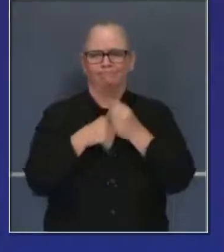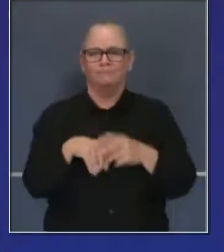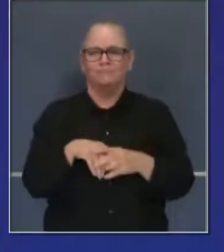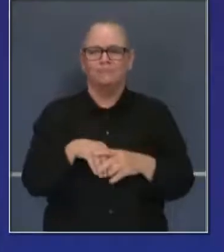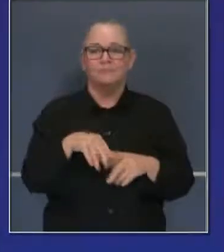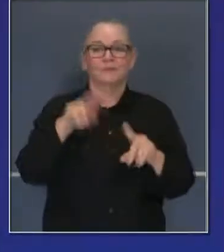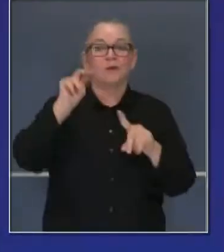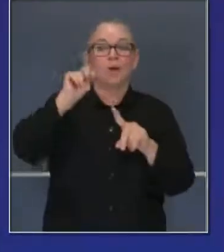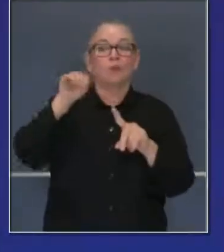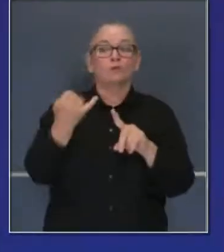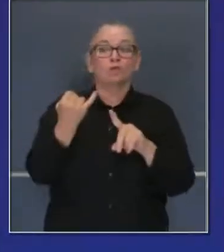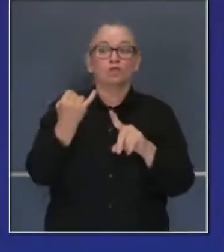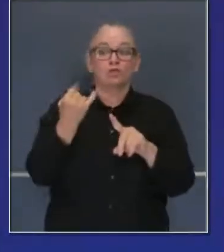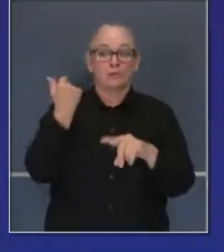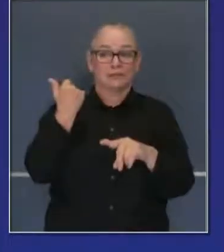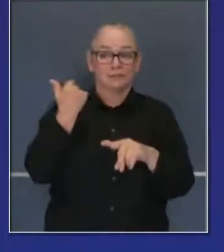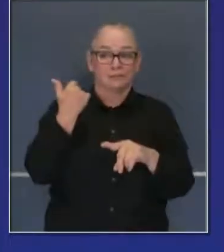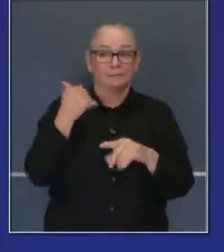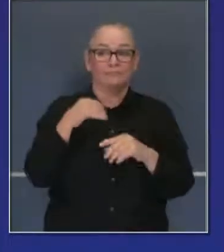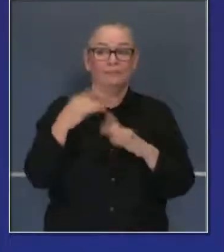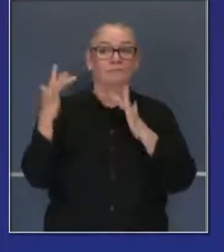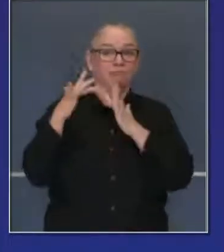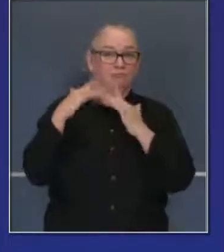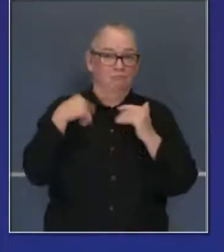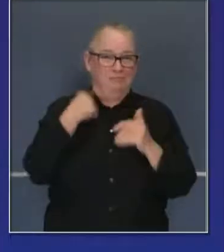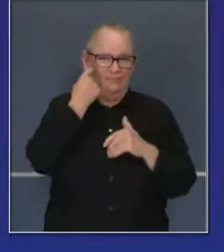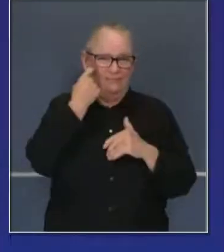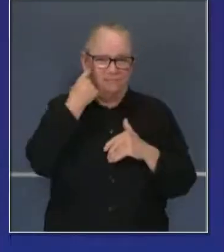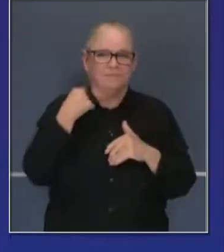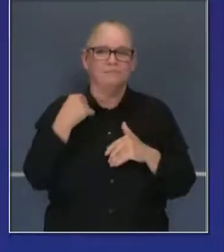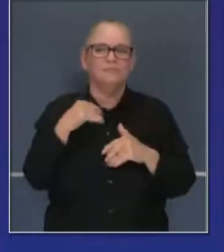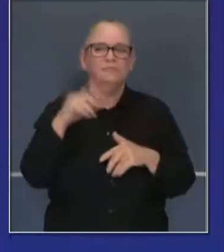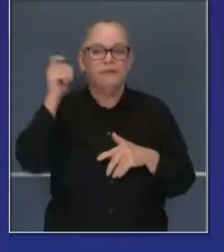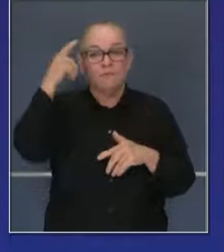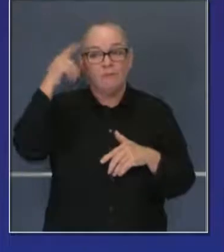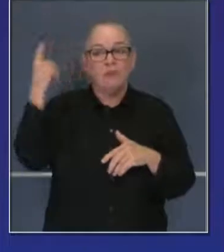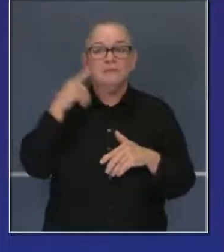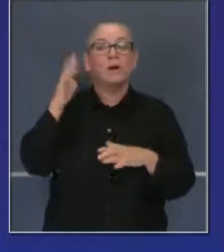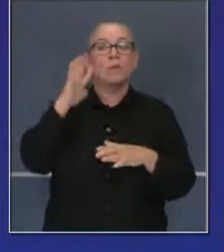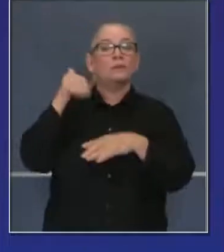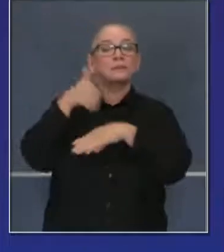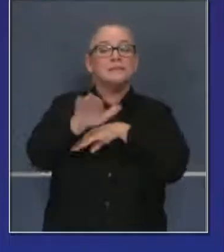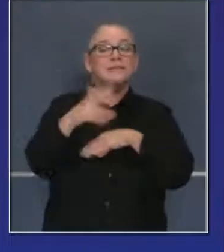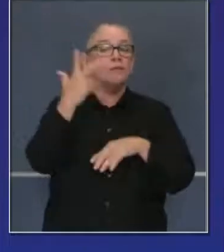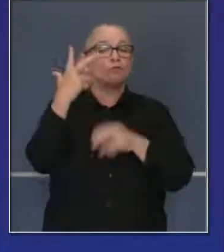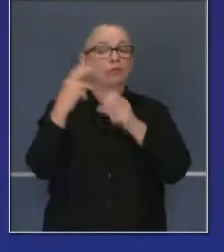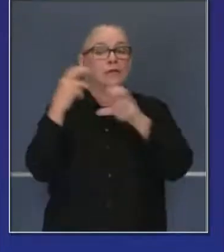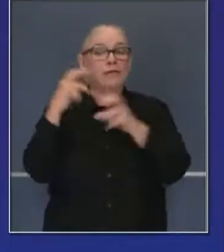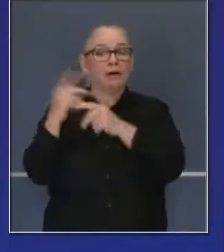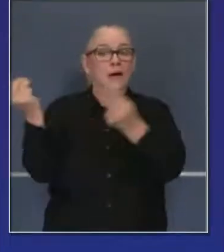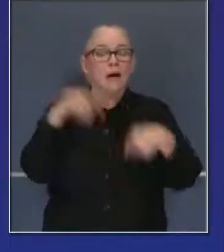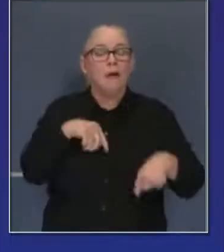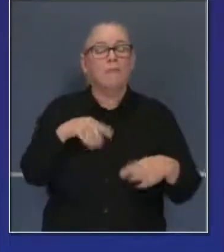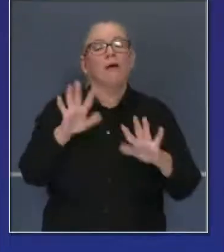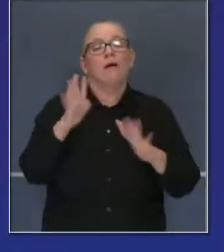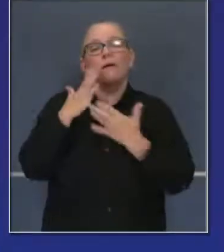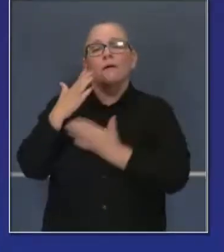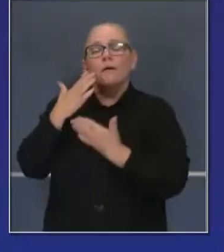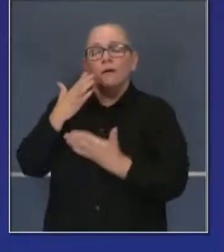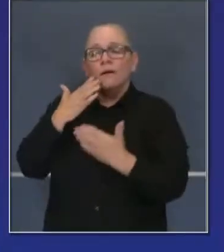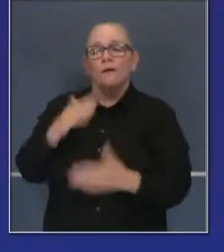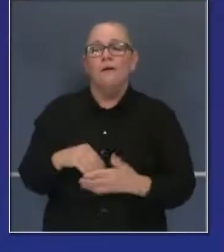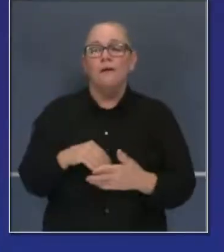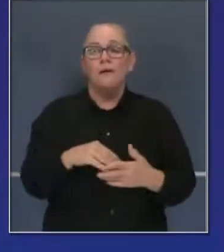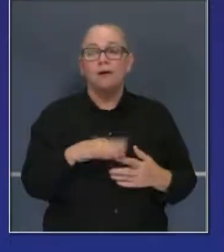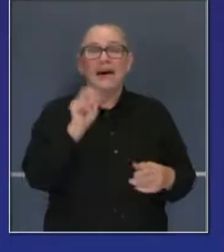sent 3 engines from New Jersey. We had firefighters, 10 from Israel, and had the privilege of